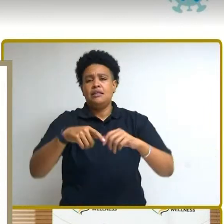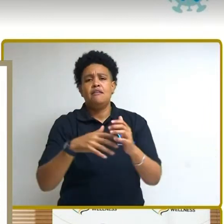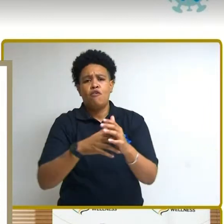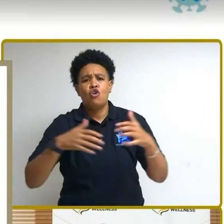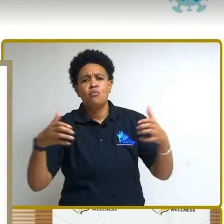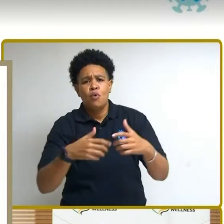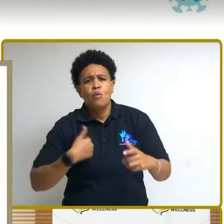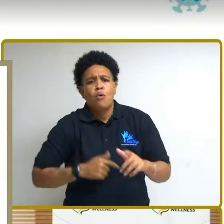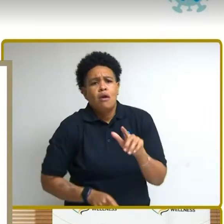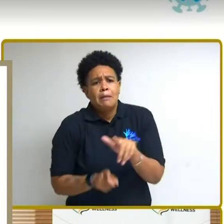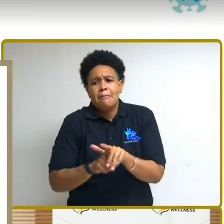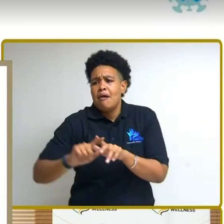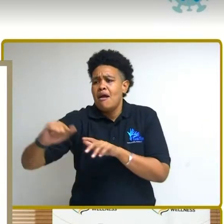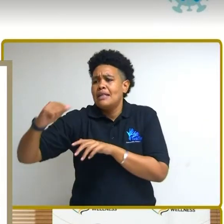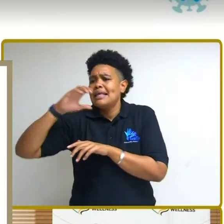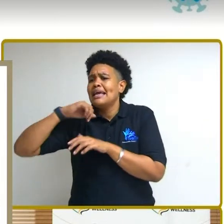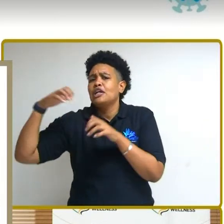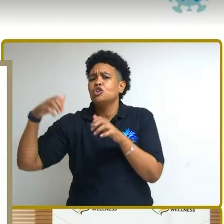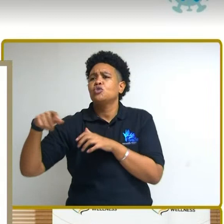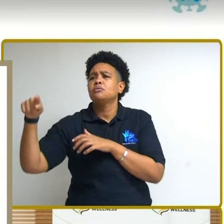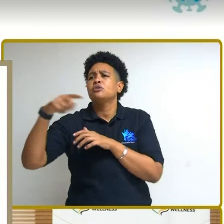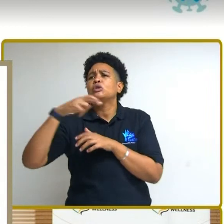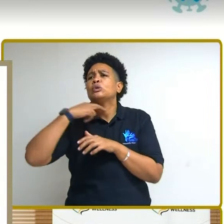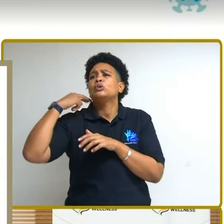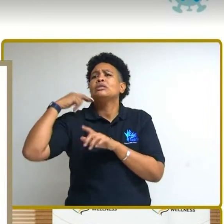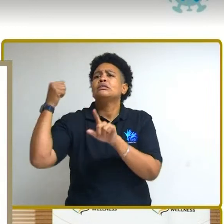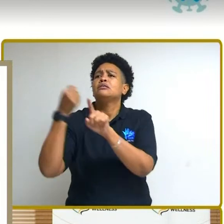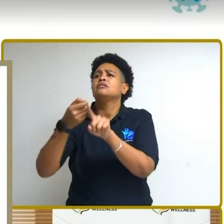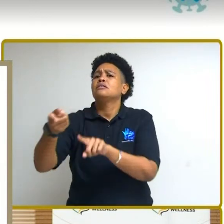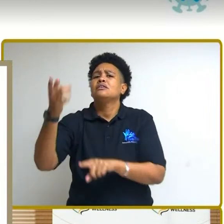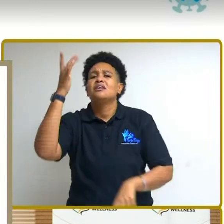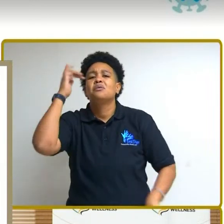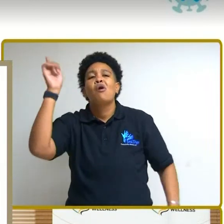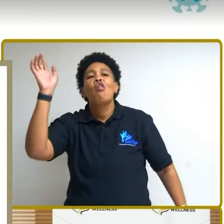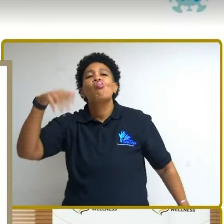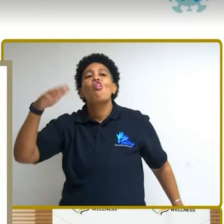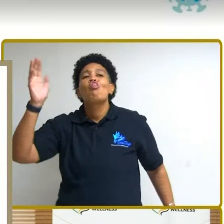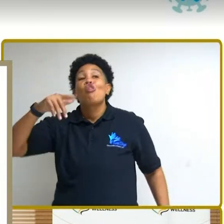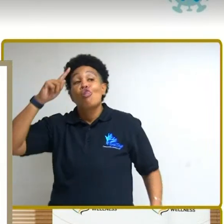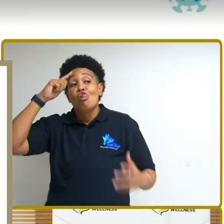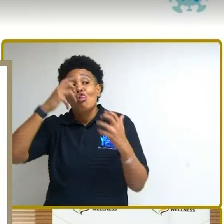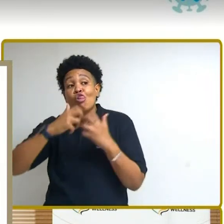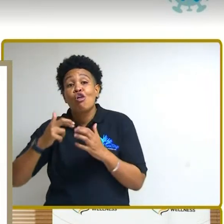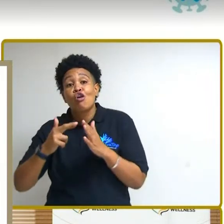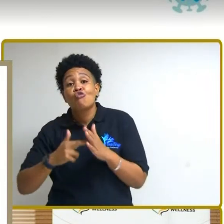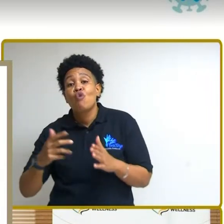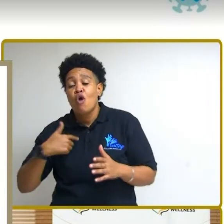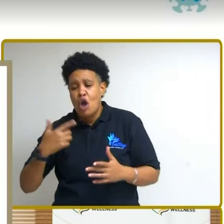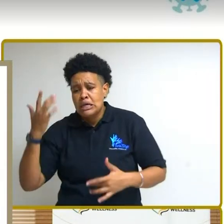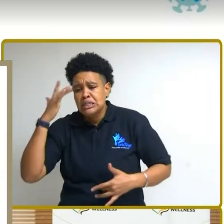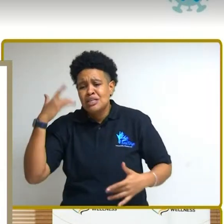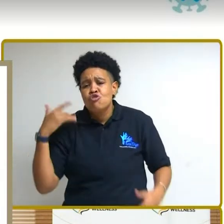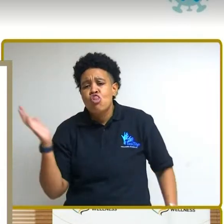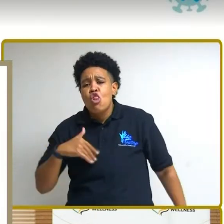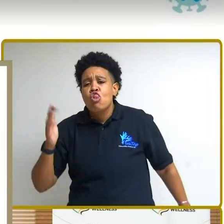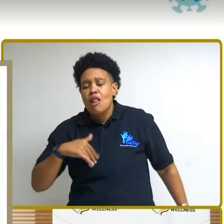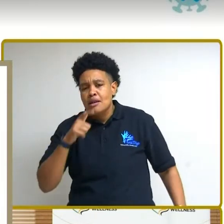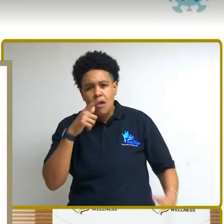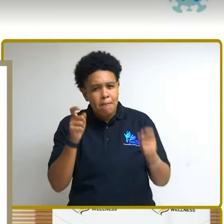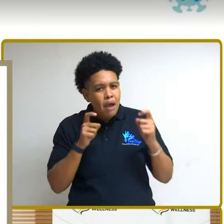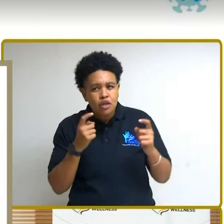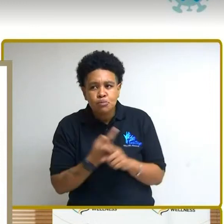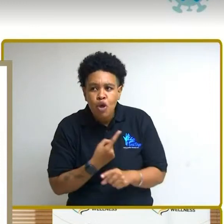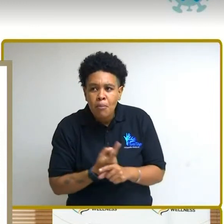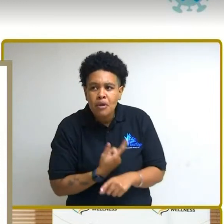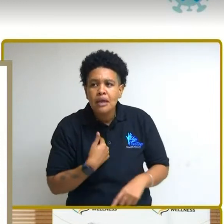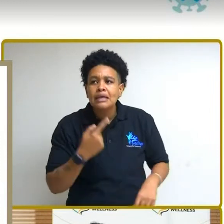end up with the other age groups becoming at risk because they are non-compliant with managing their disorders. I just want